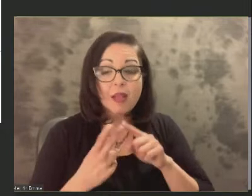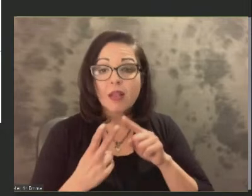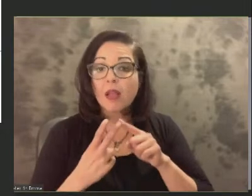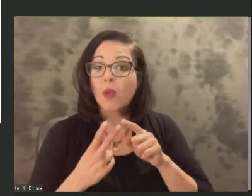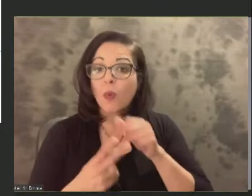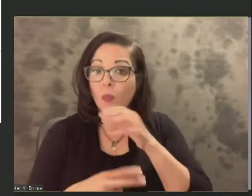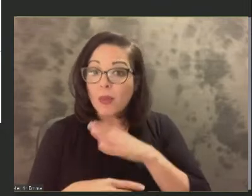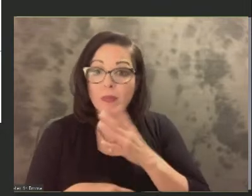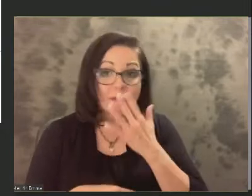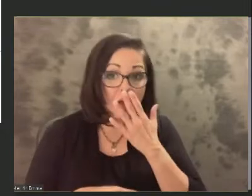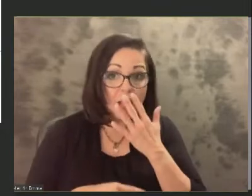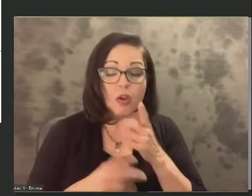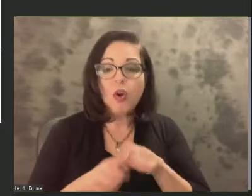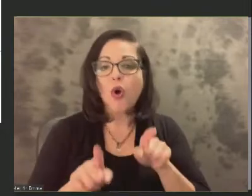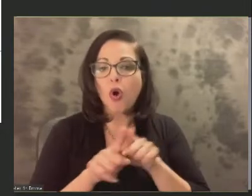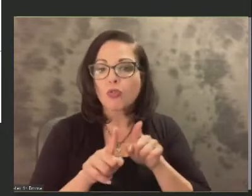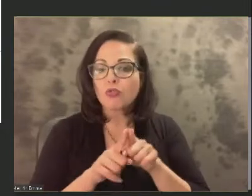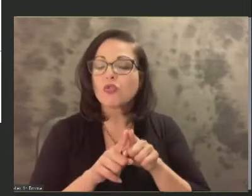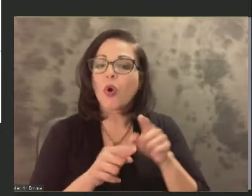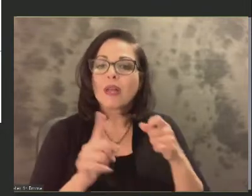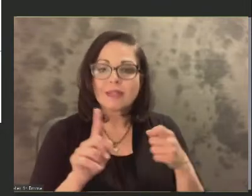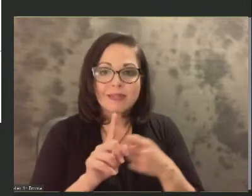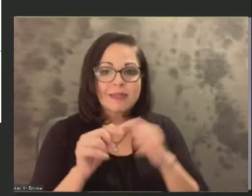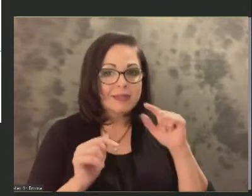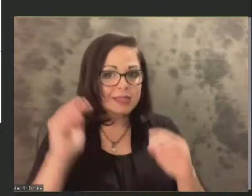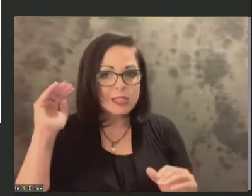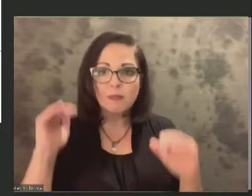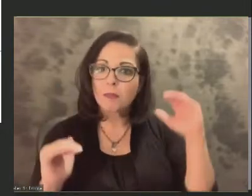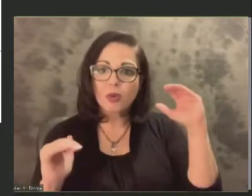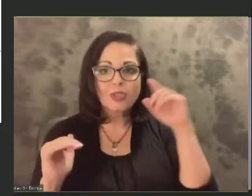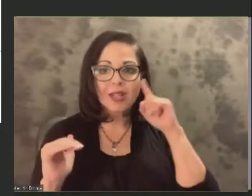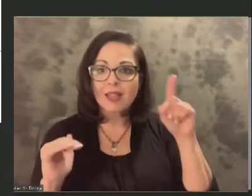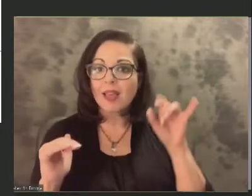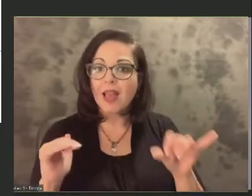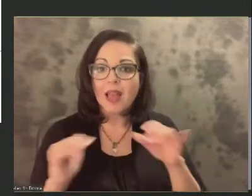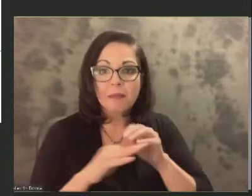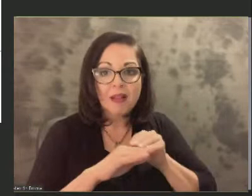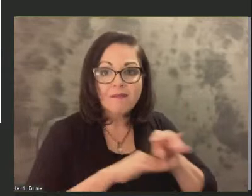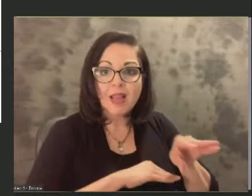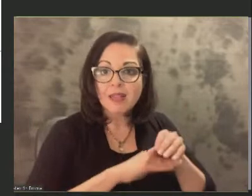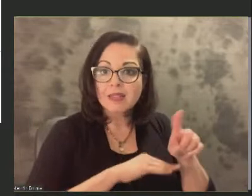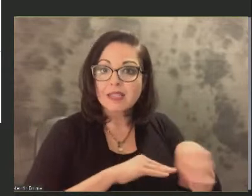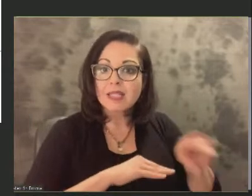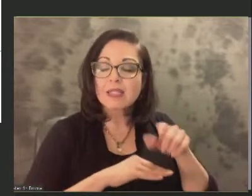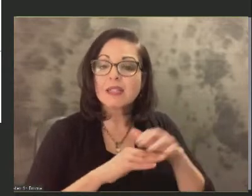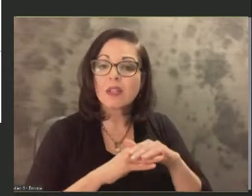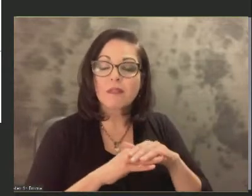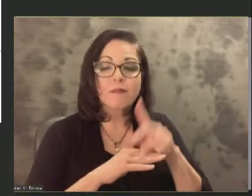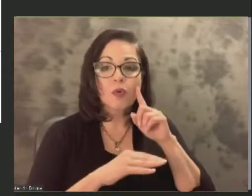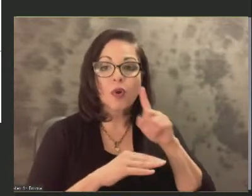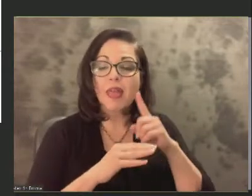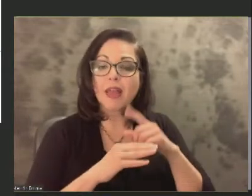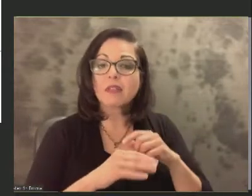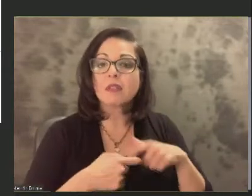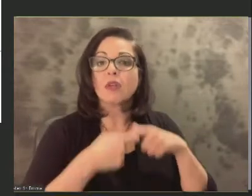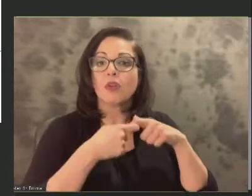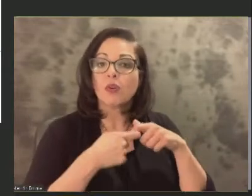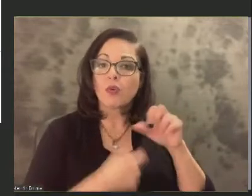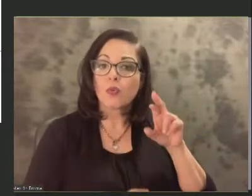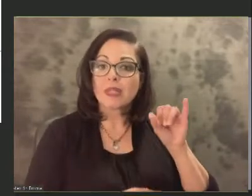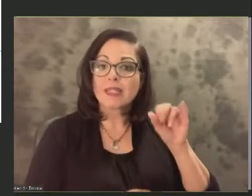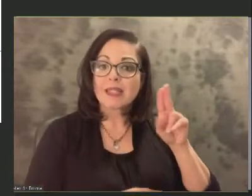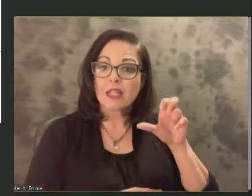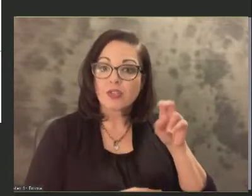communities of color who've been disproportionately affected by the pandemic-induced recession, to go back to work and